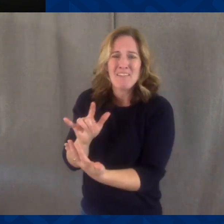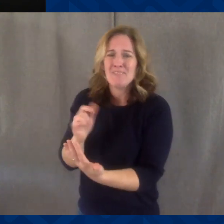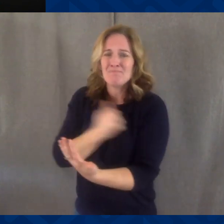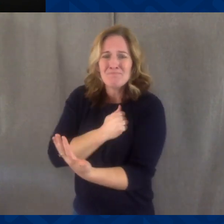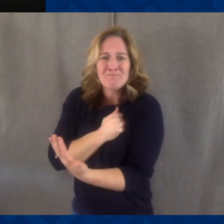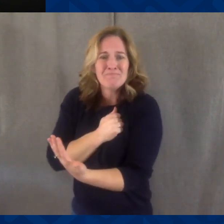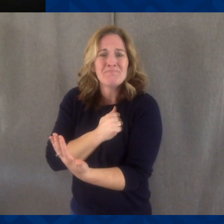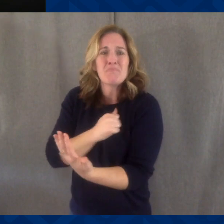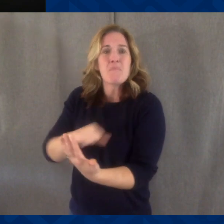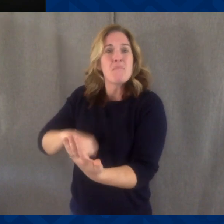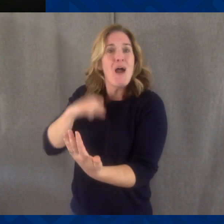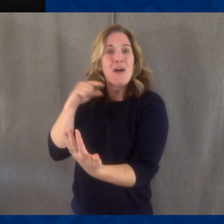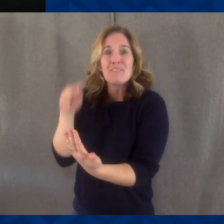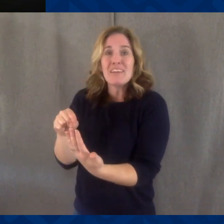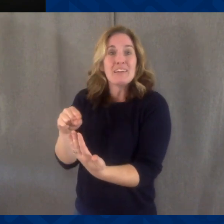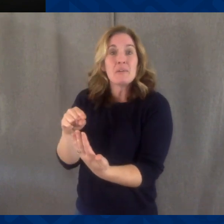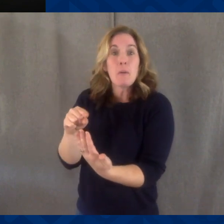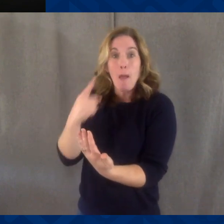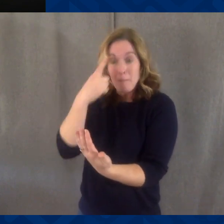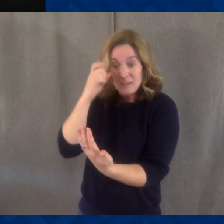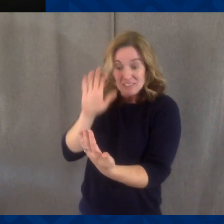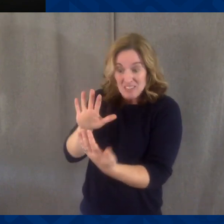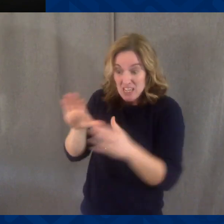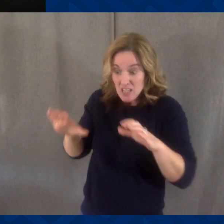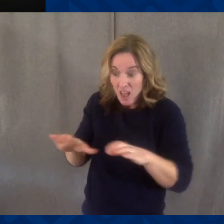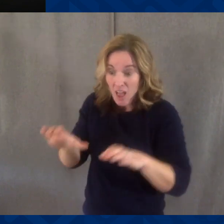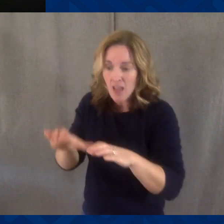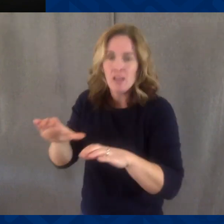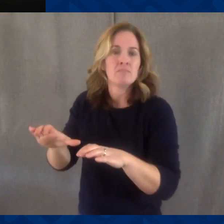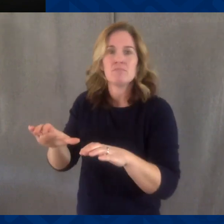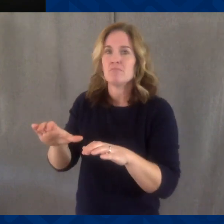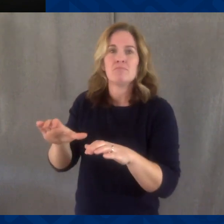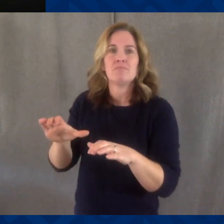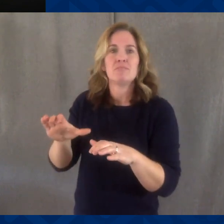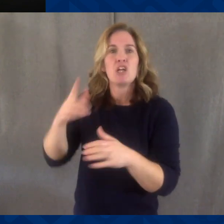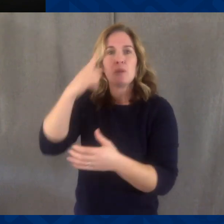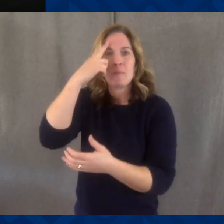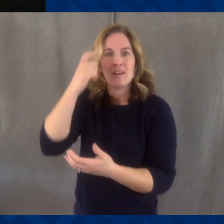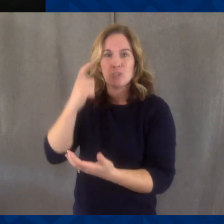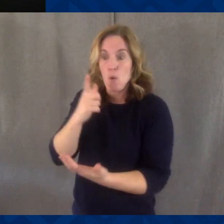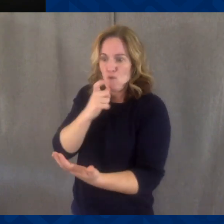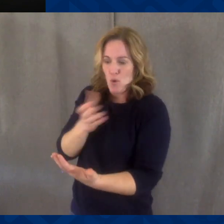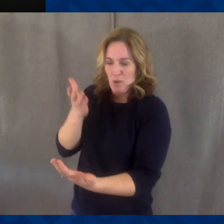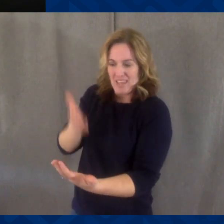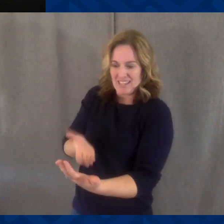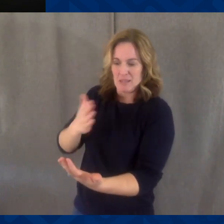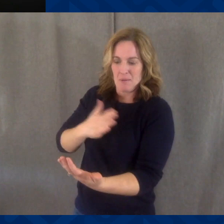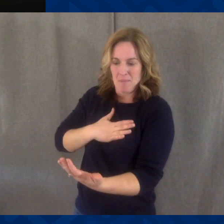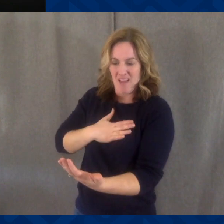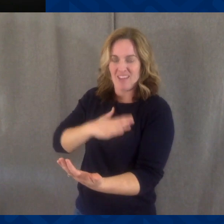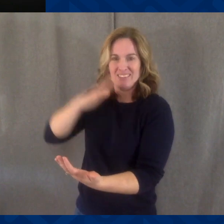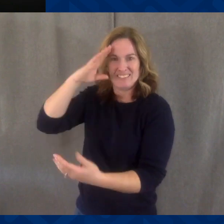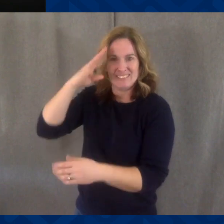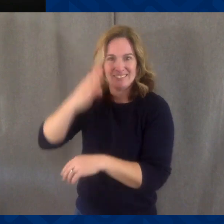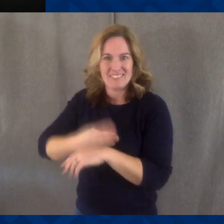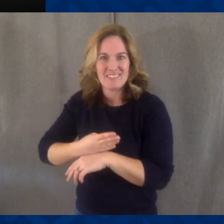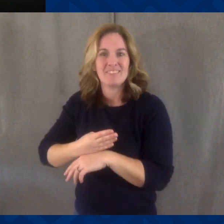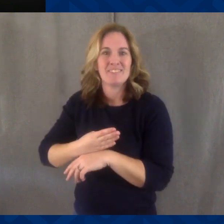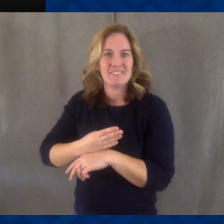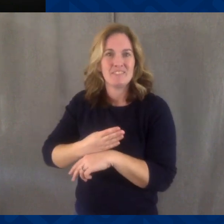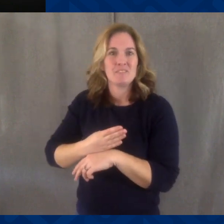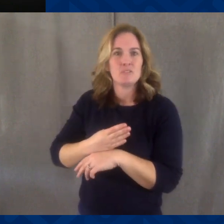not because of what he does, but simply because of who he is. I want my boys to know that I love